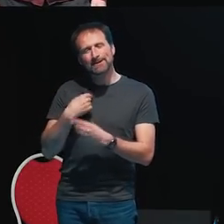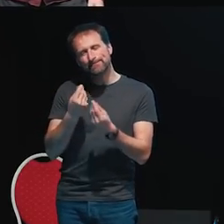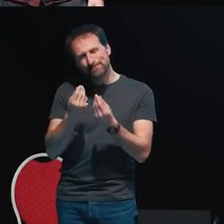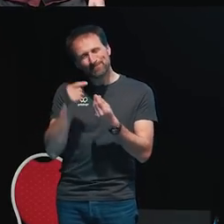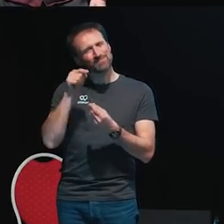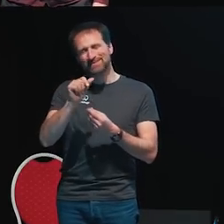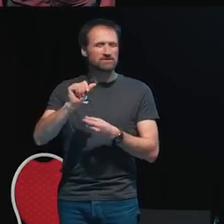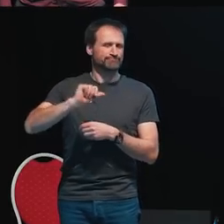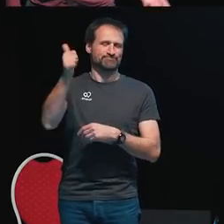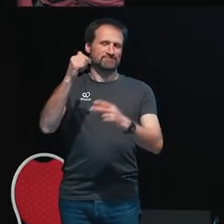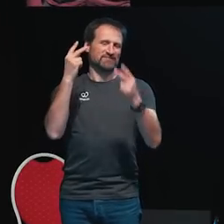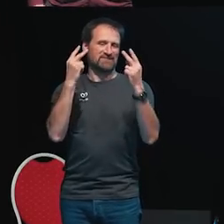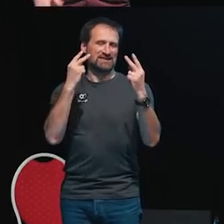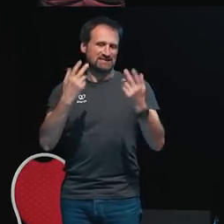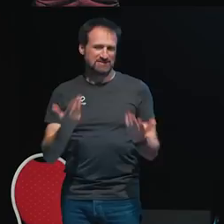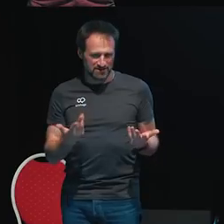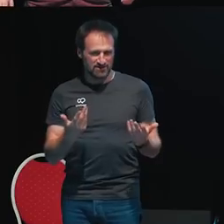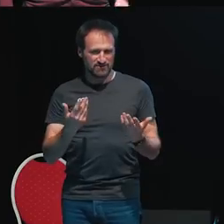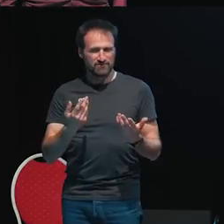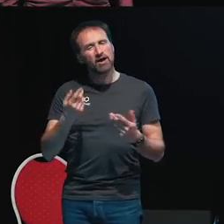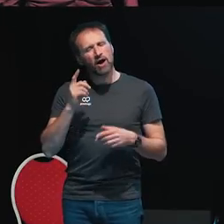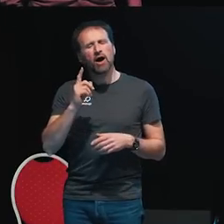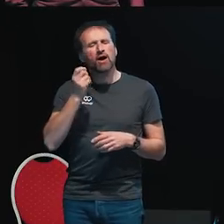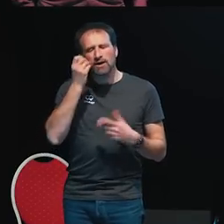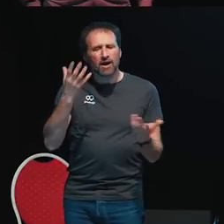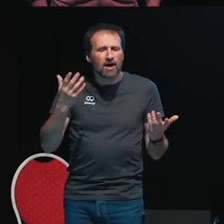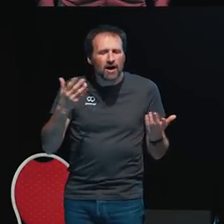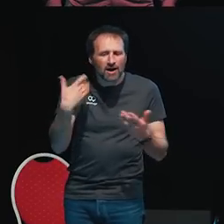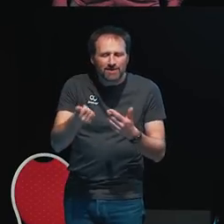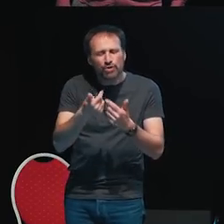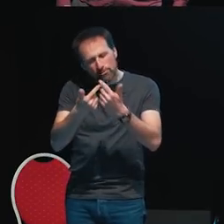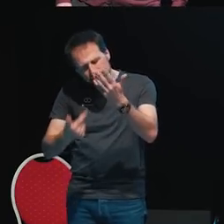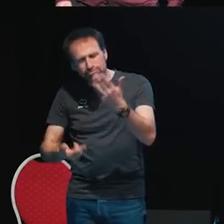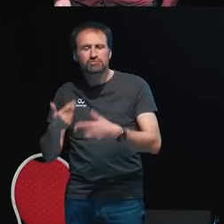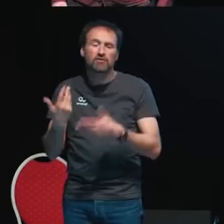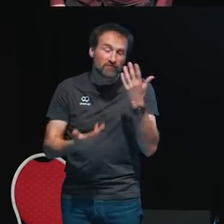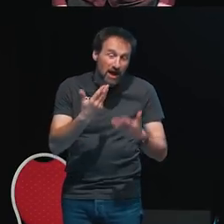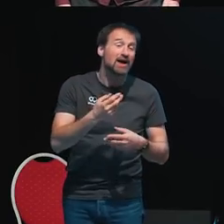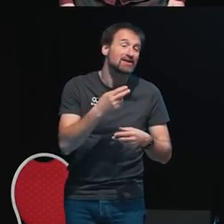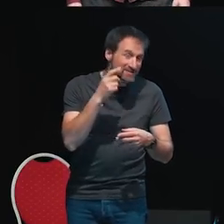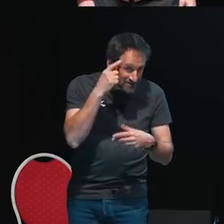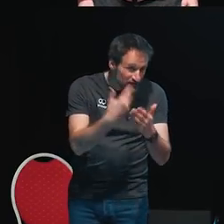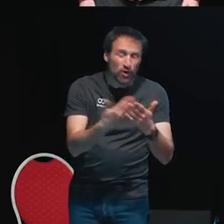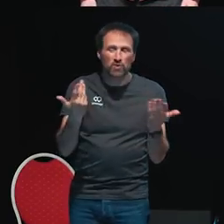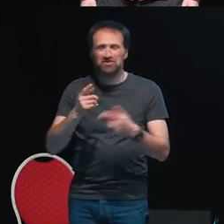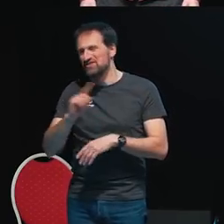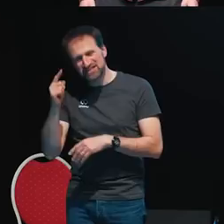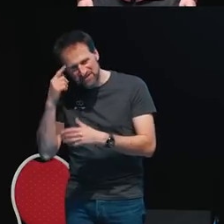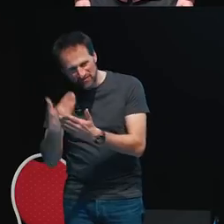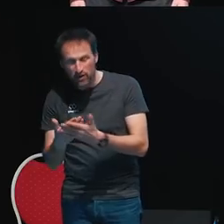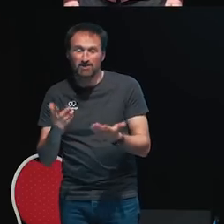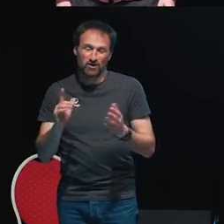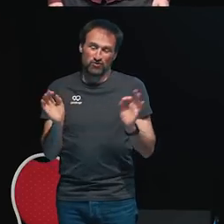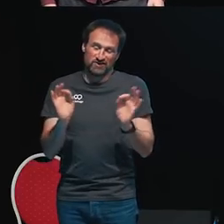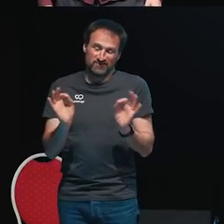only. There are a lot of others that may or may not be useful, but there's also a risk of bloating the language if